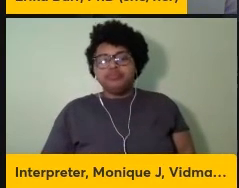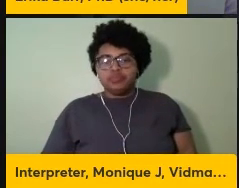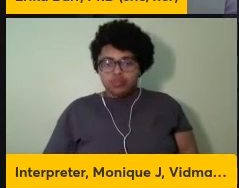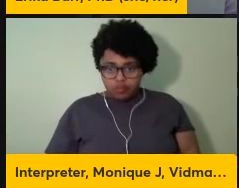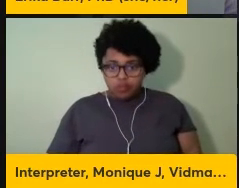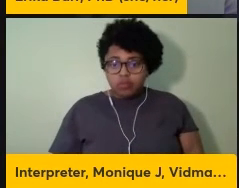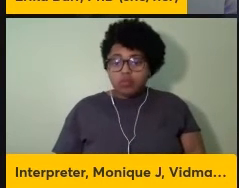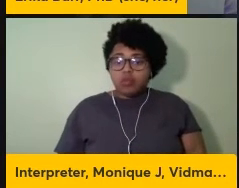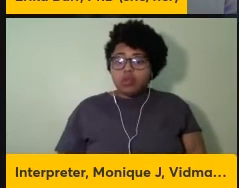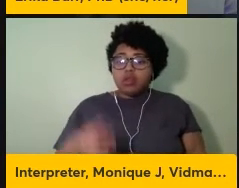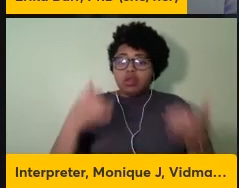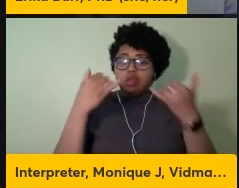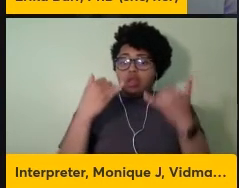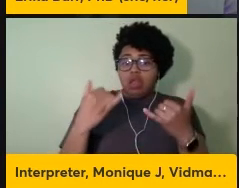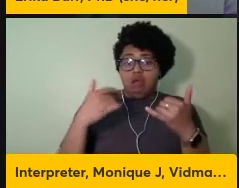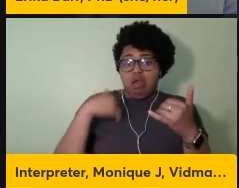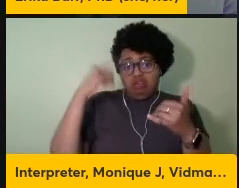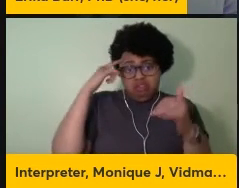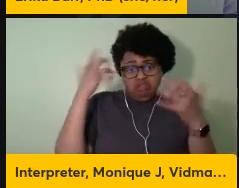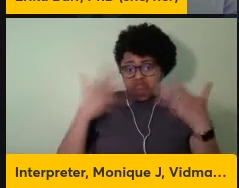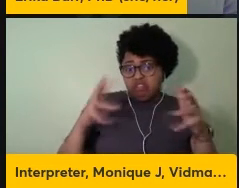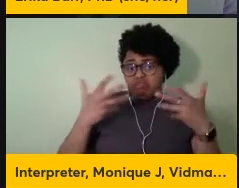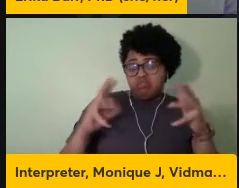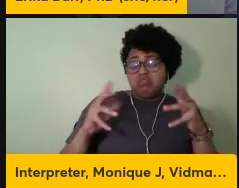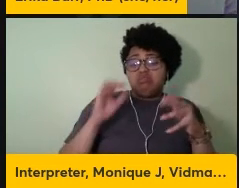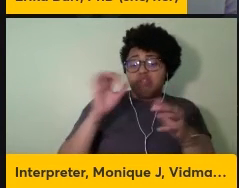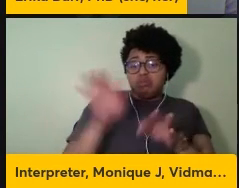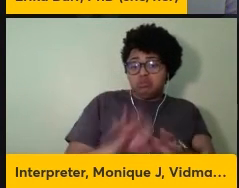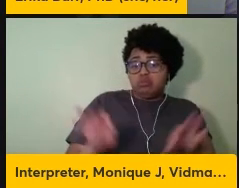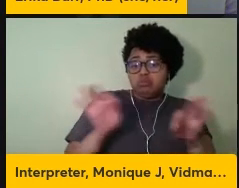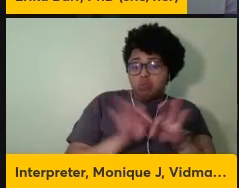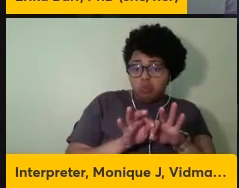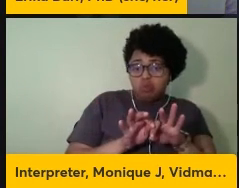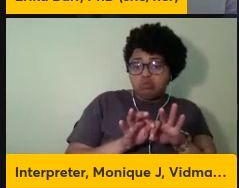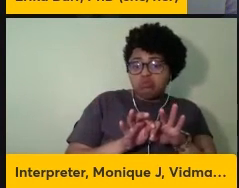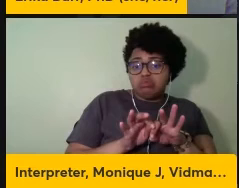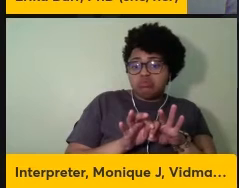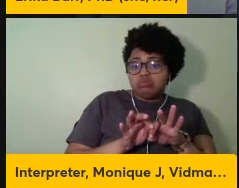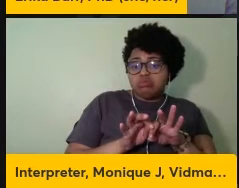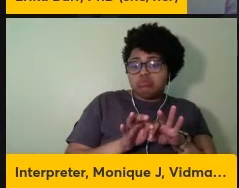And with that, I think that will be all. These are some important